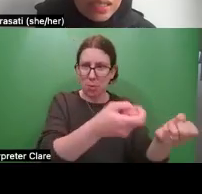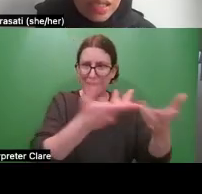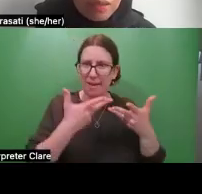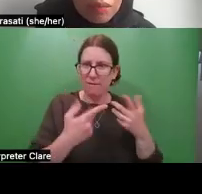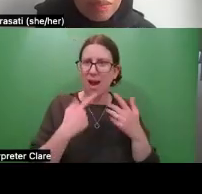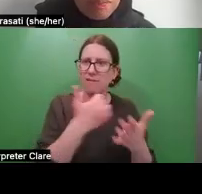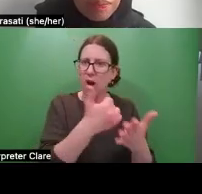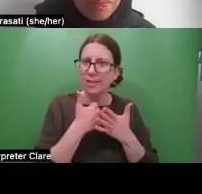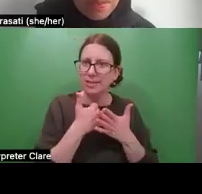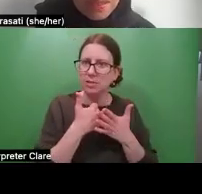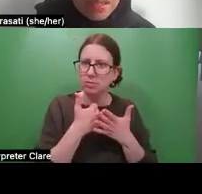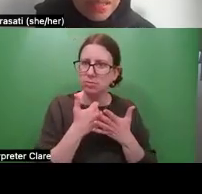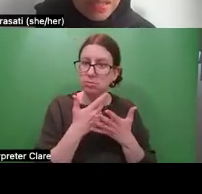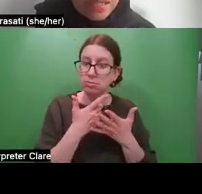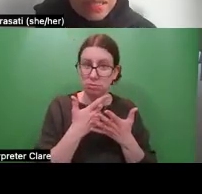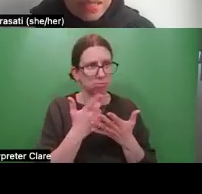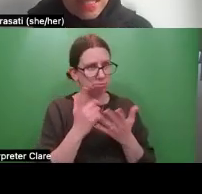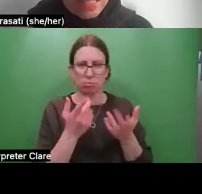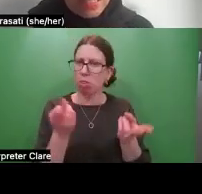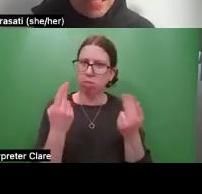still think that